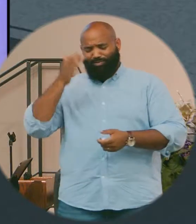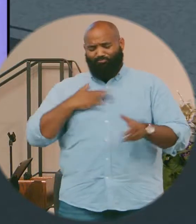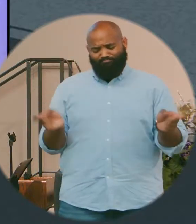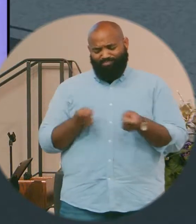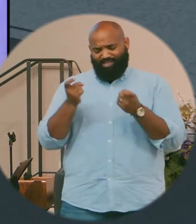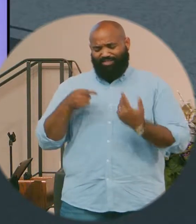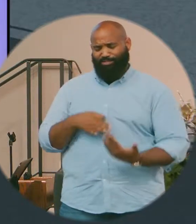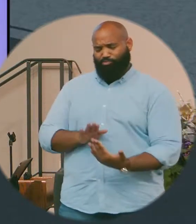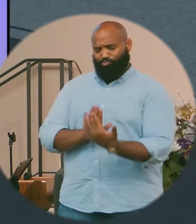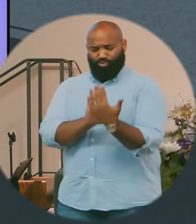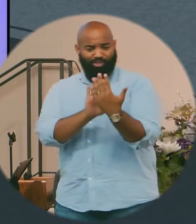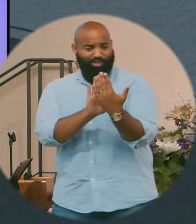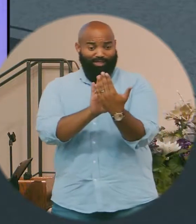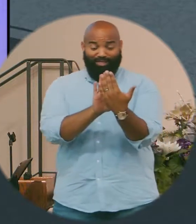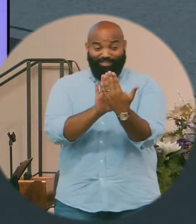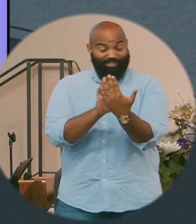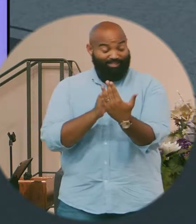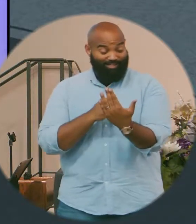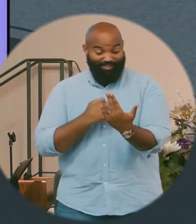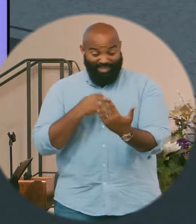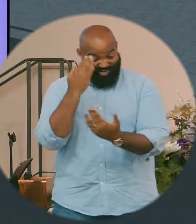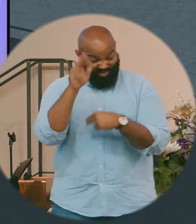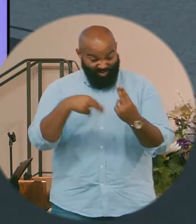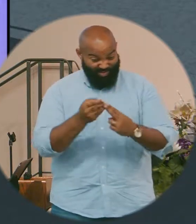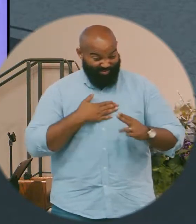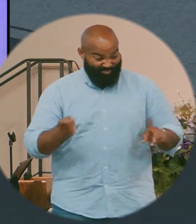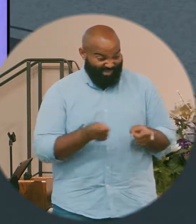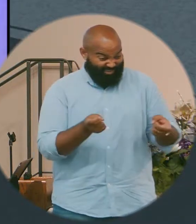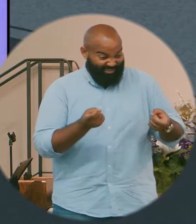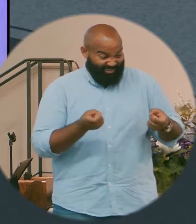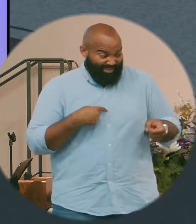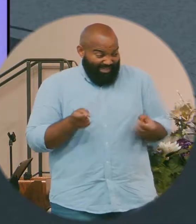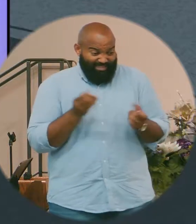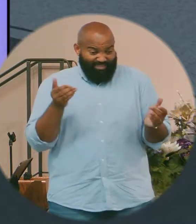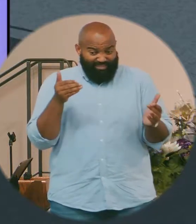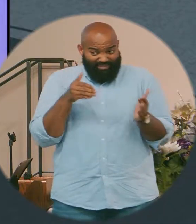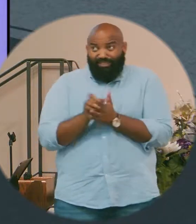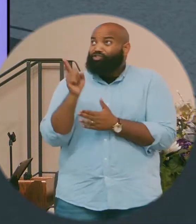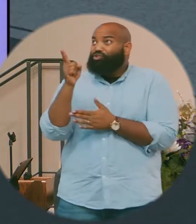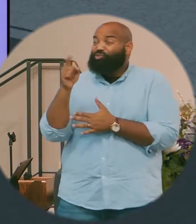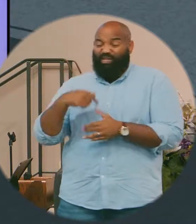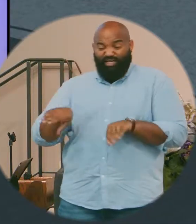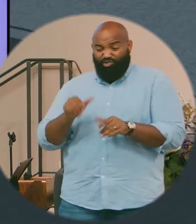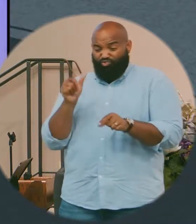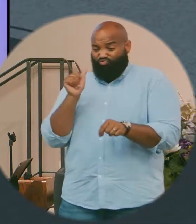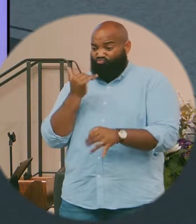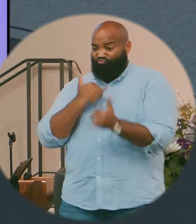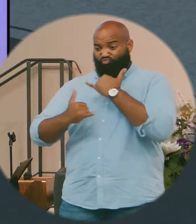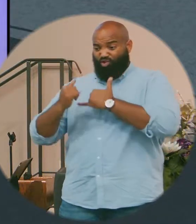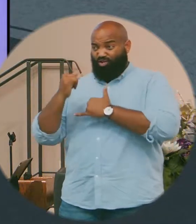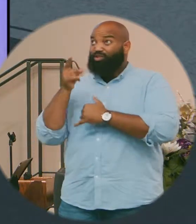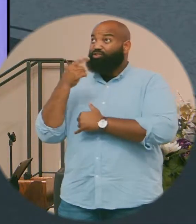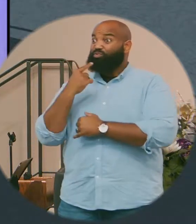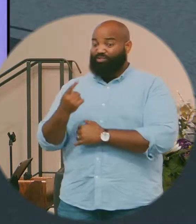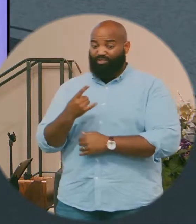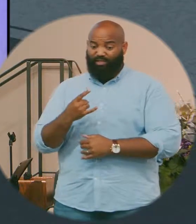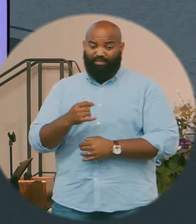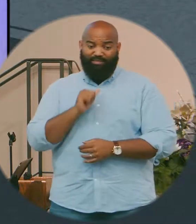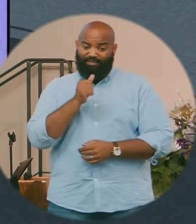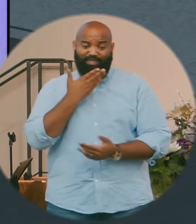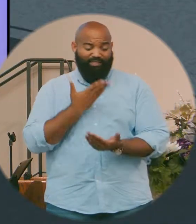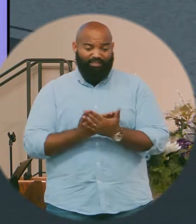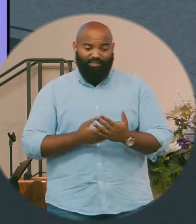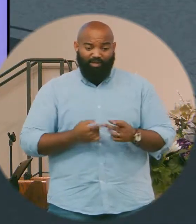is ever before me. Against you, you only have I sinned and done what is evil in your sight, so that you may